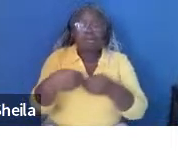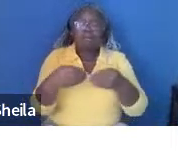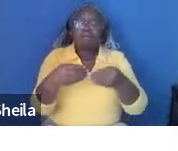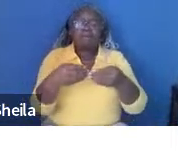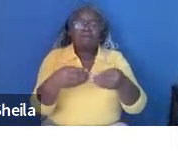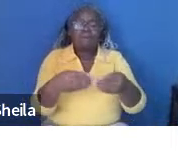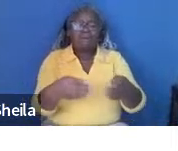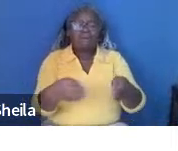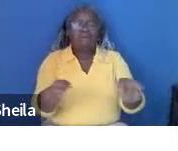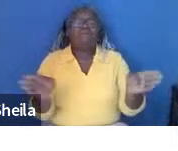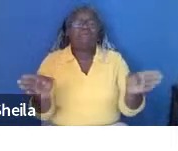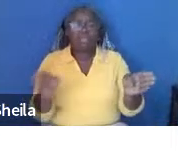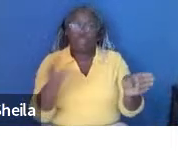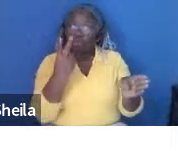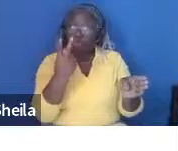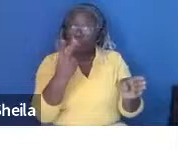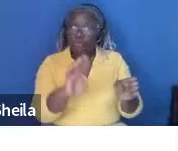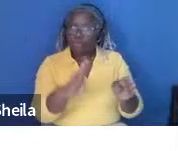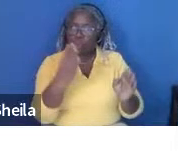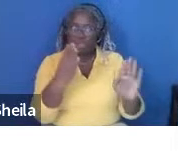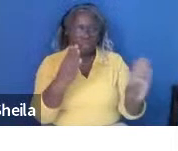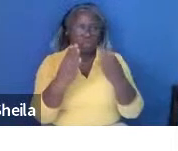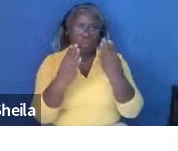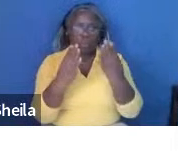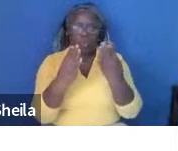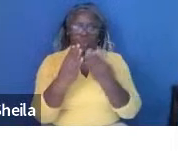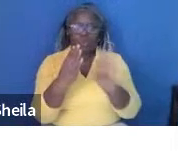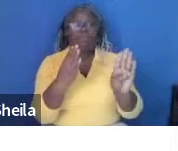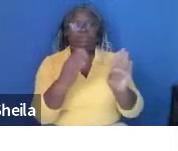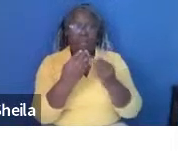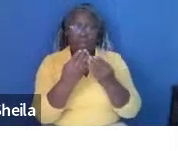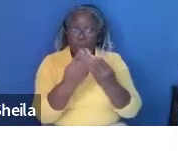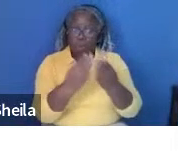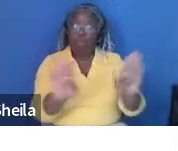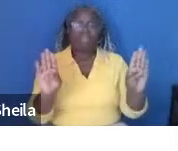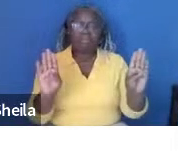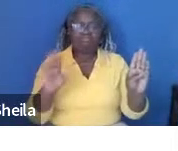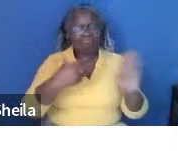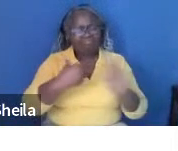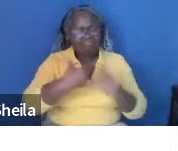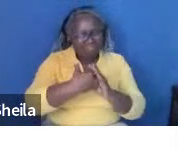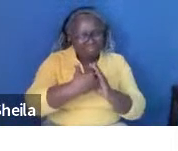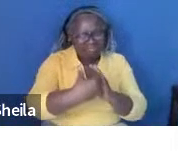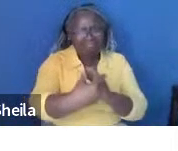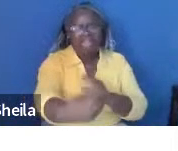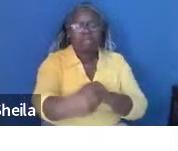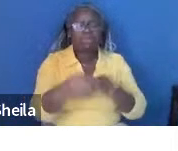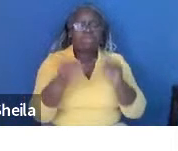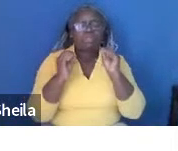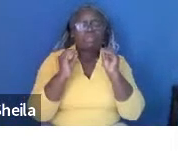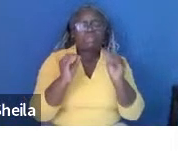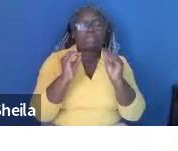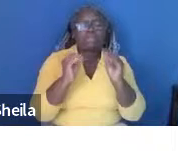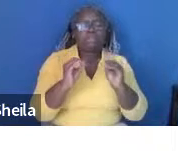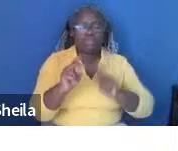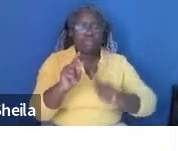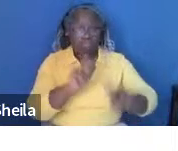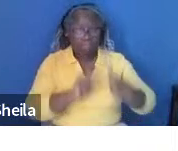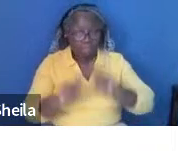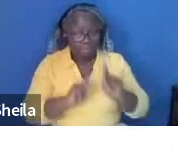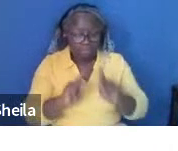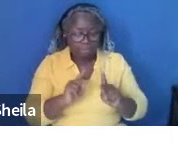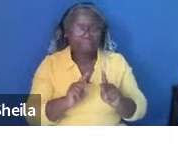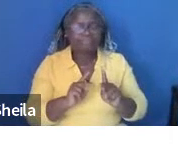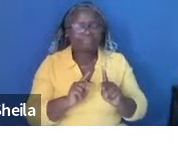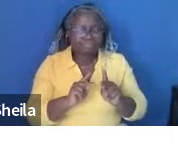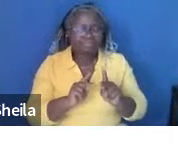area. So this is where we would teach some of our patients what it's like to walk on different types of surfaces and get them